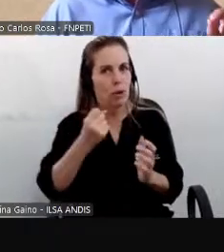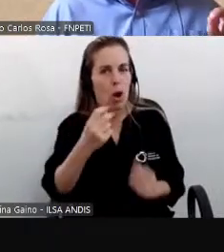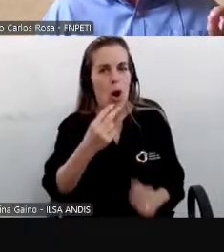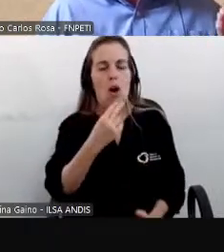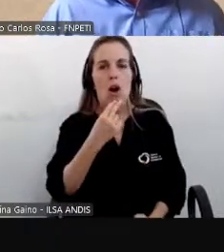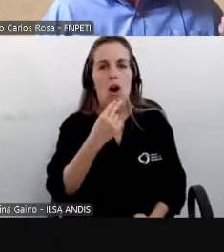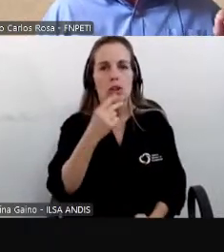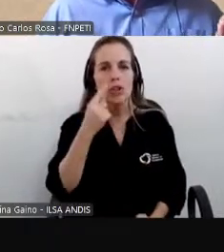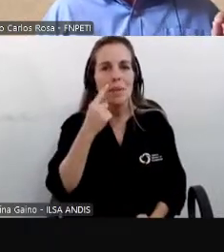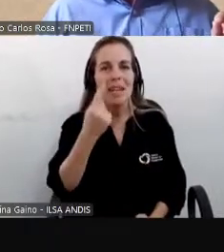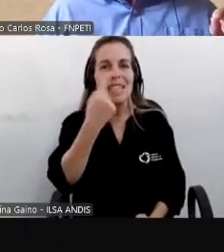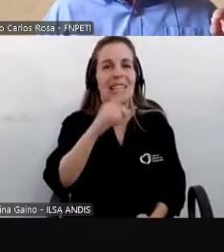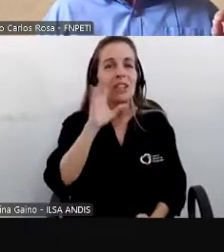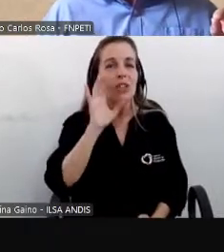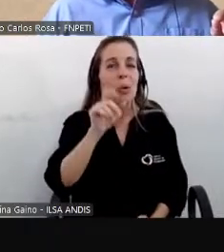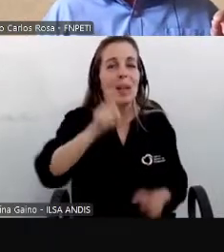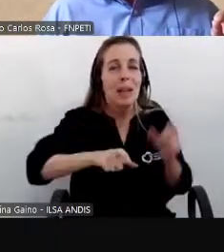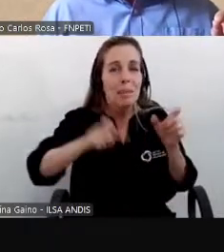landmark there.